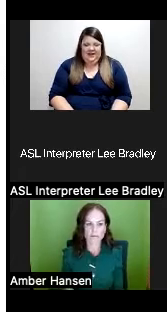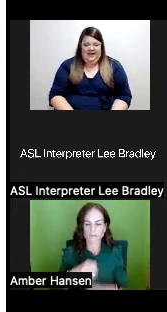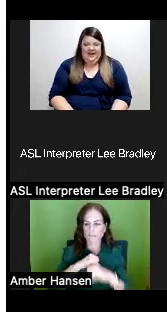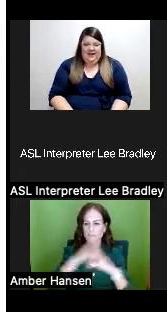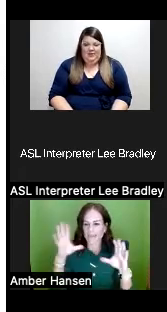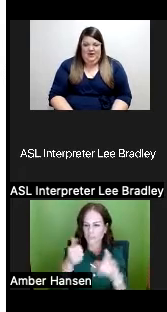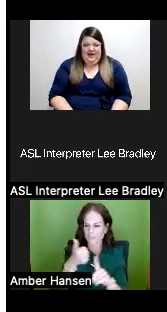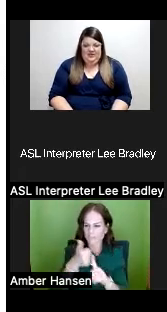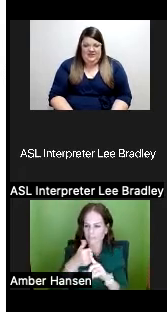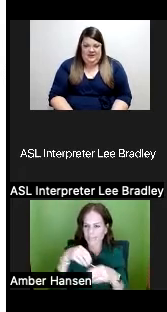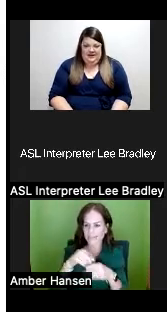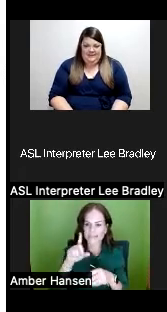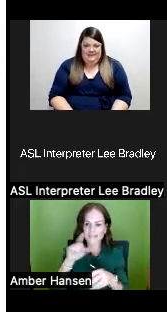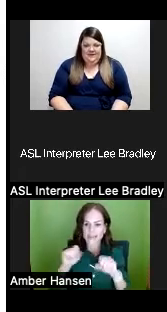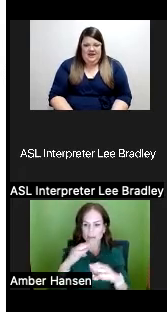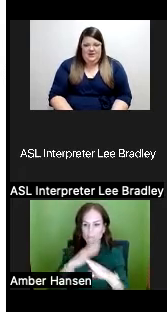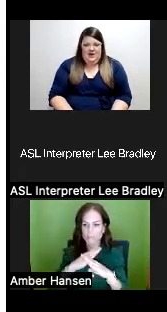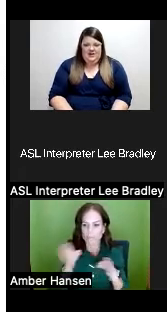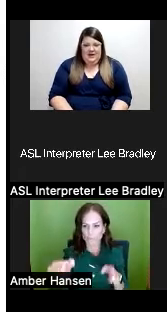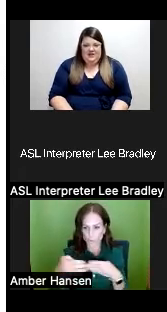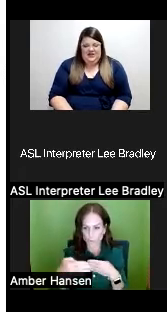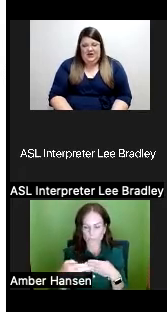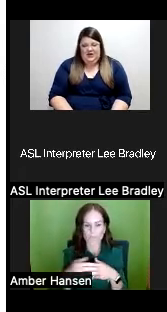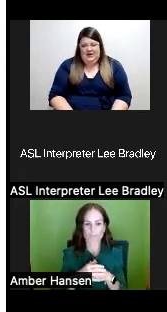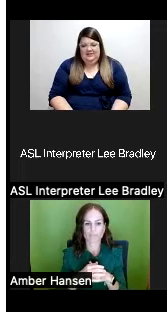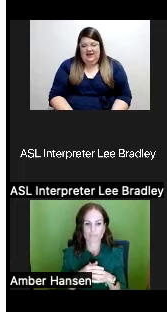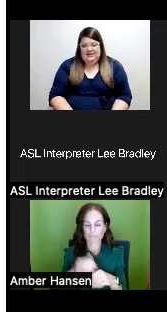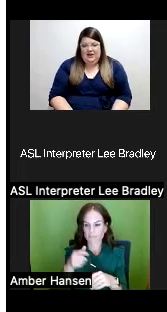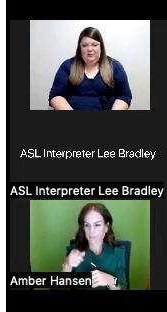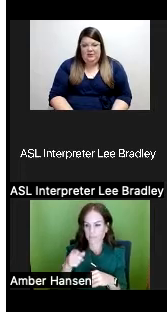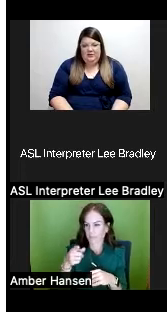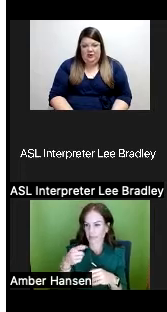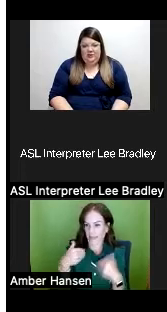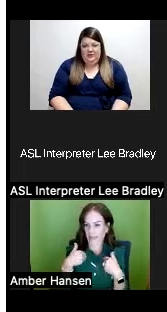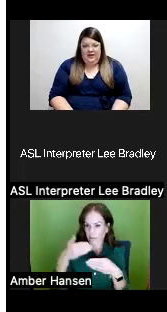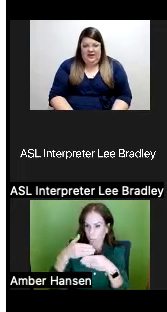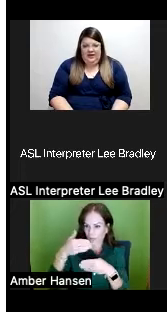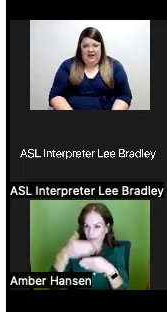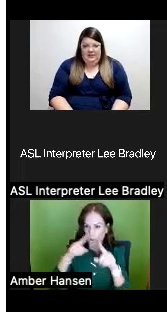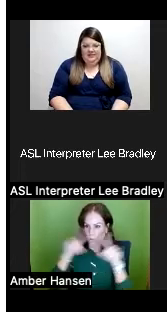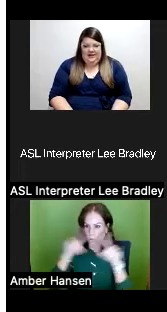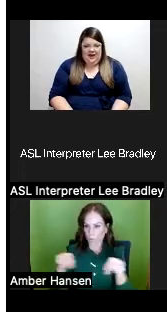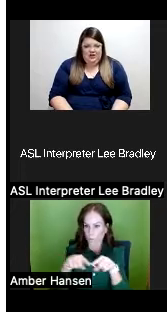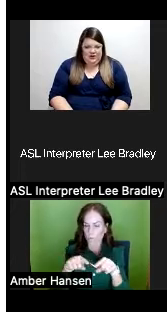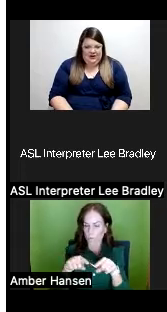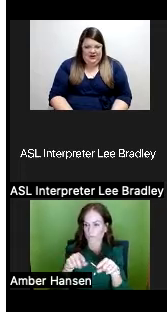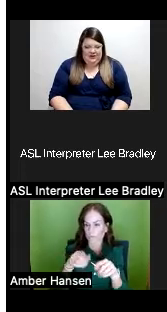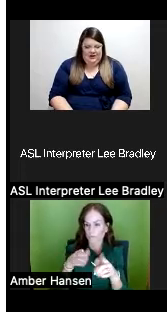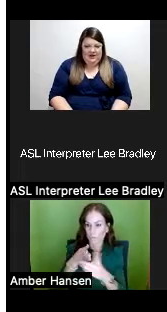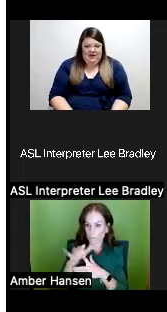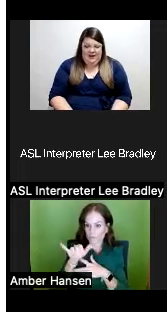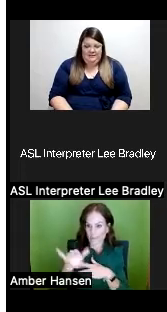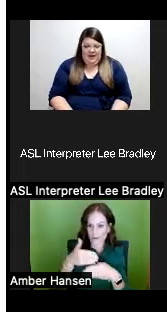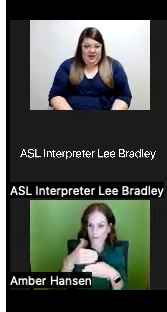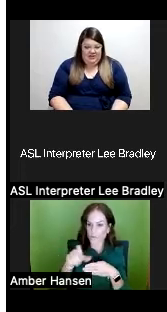like learning how to speak. So I want you to imagine that you're in a soundproof room, like an auditory or